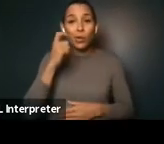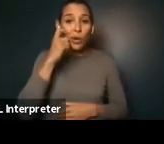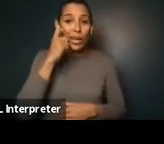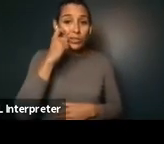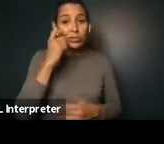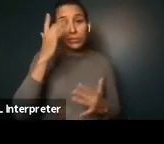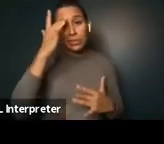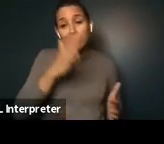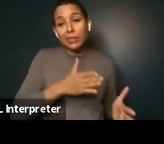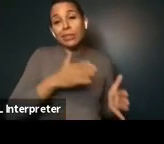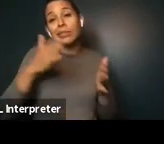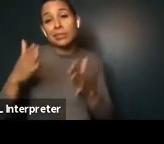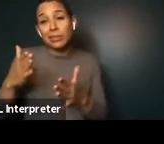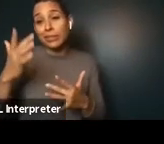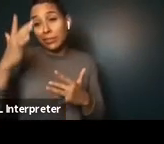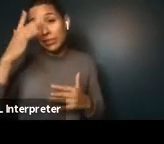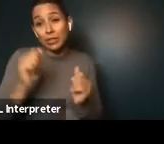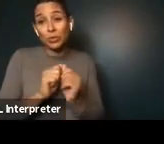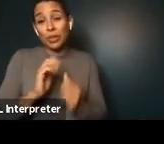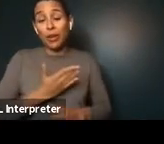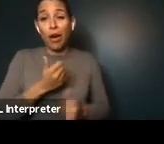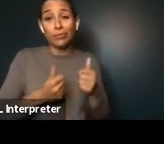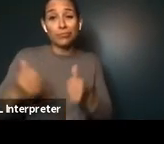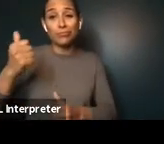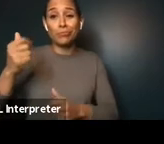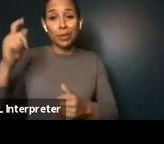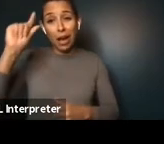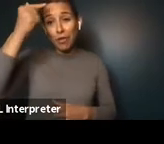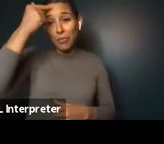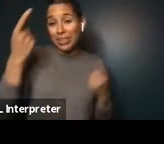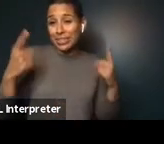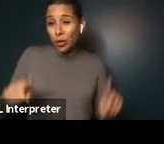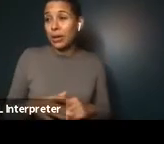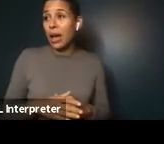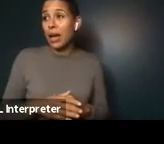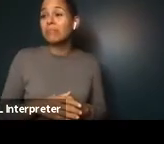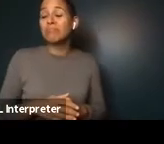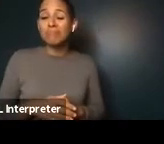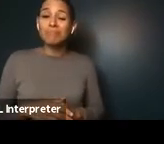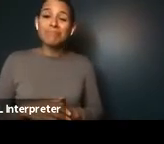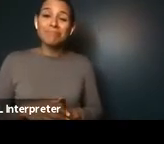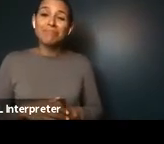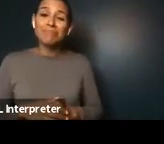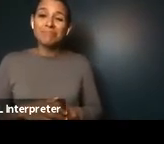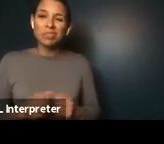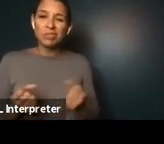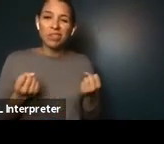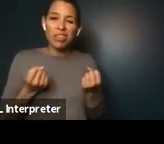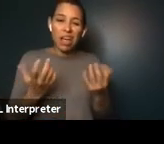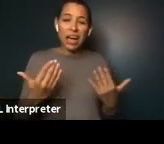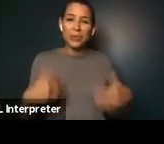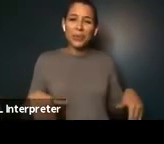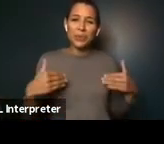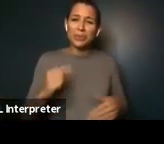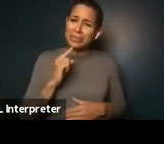of authoritarianism and censorship. Like there's a lot of sort of, um, fiercely multiplying situations